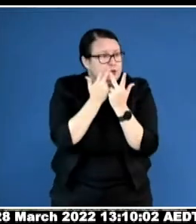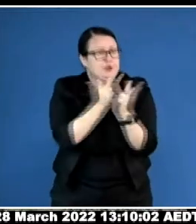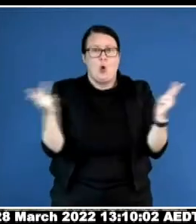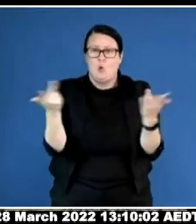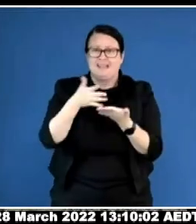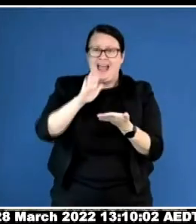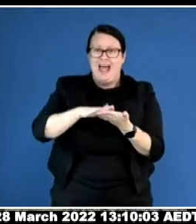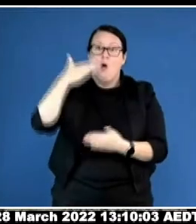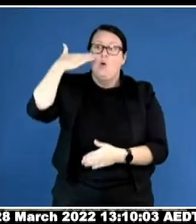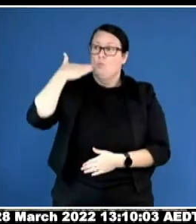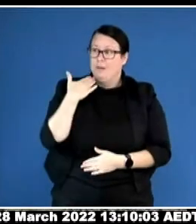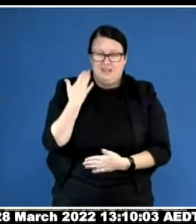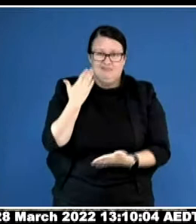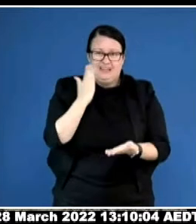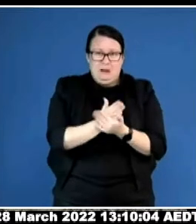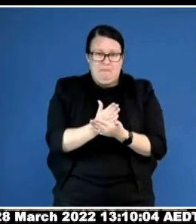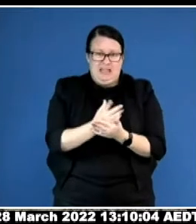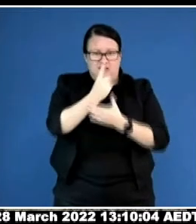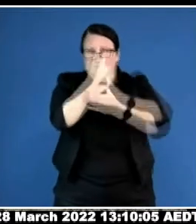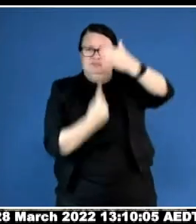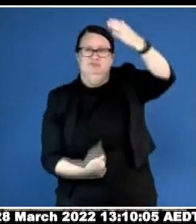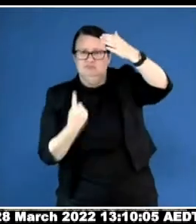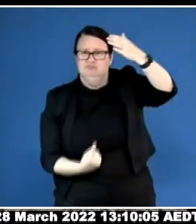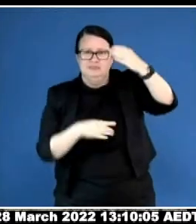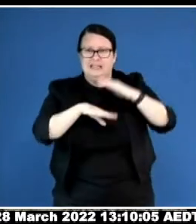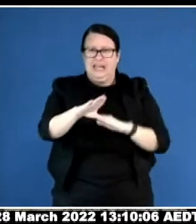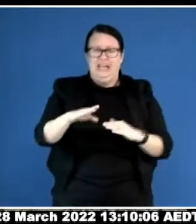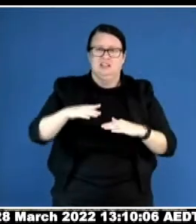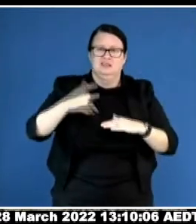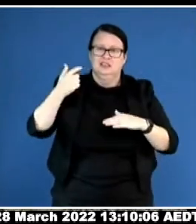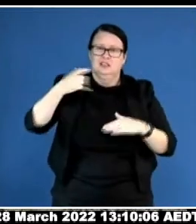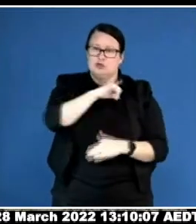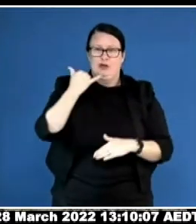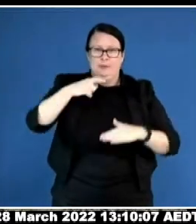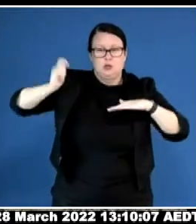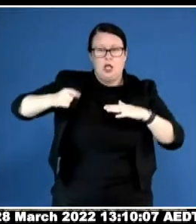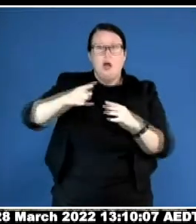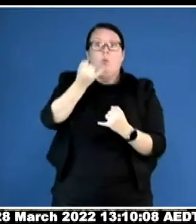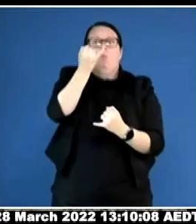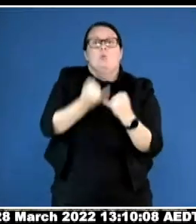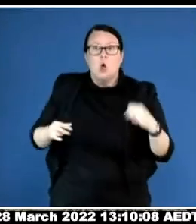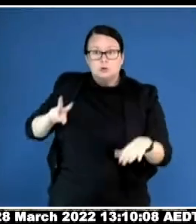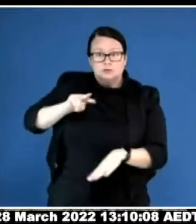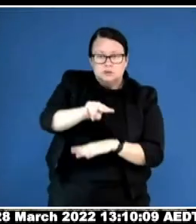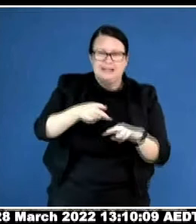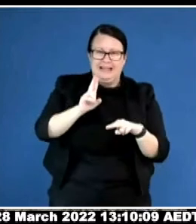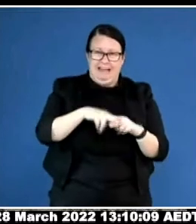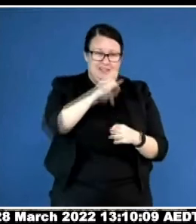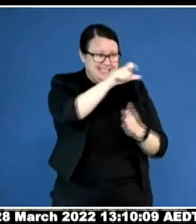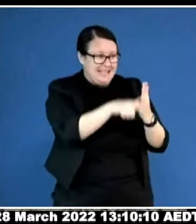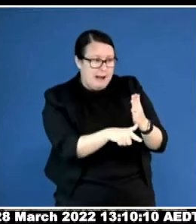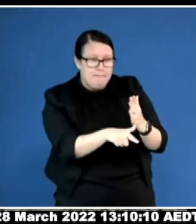board in our criminal justice system, in particular disabled women, when the person is a carer, when that care relationship